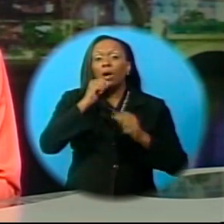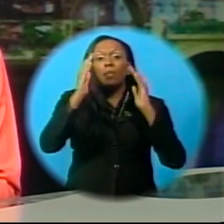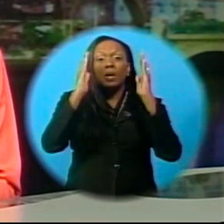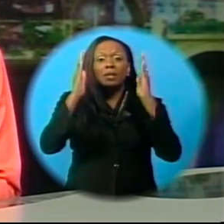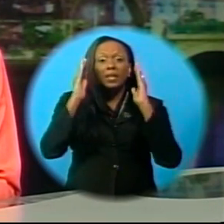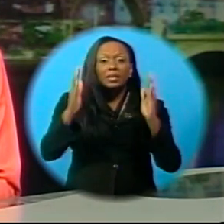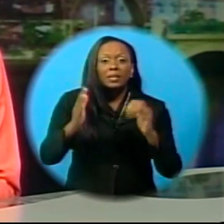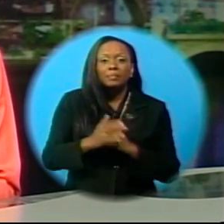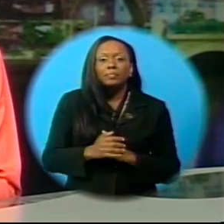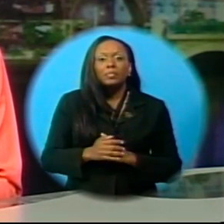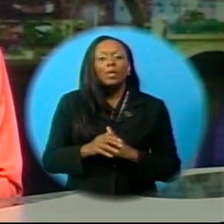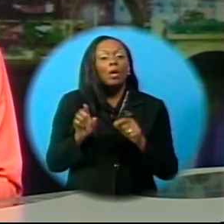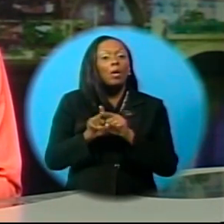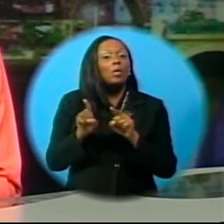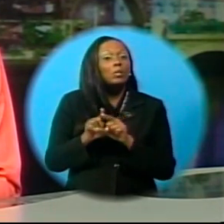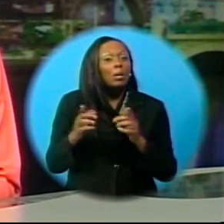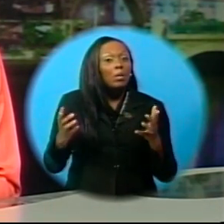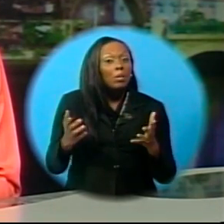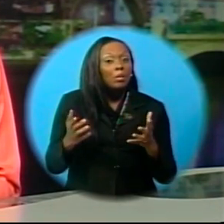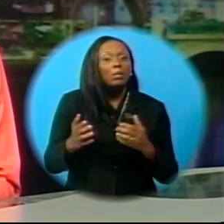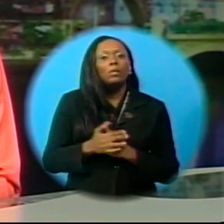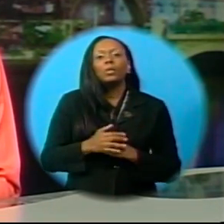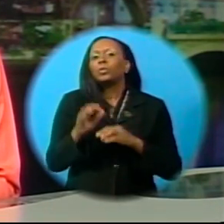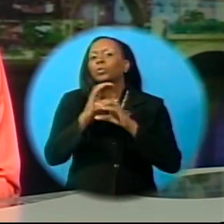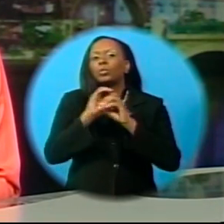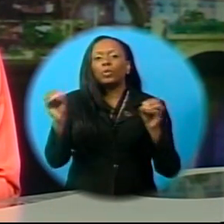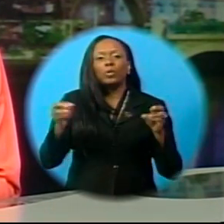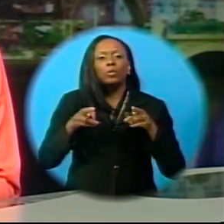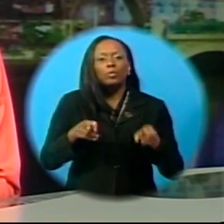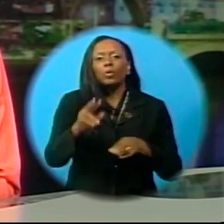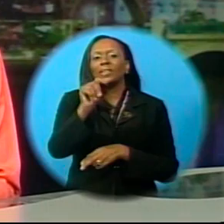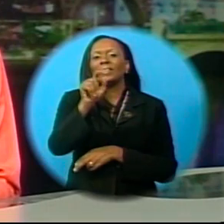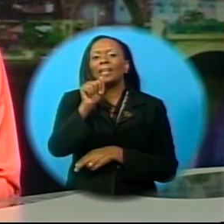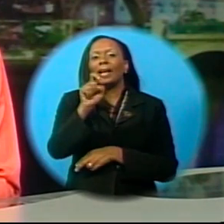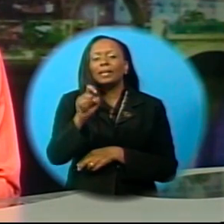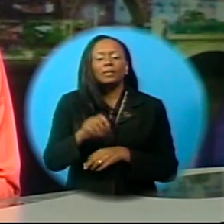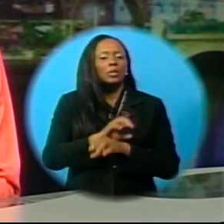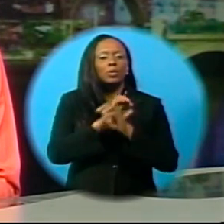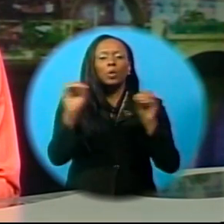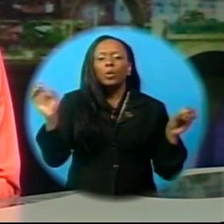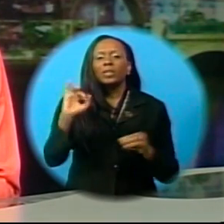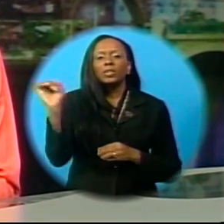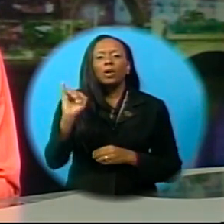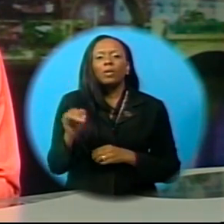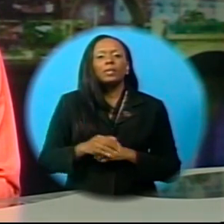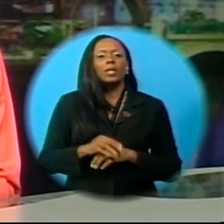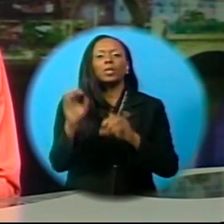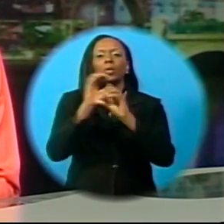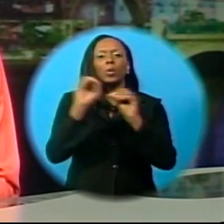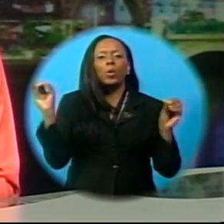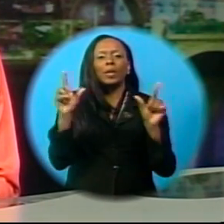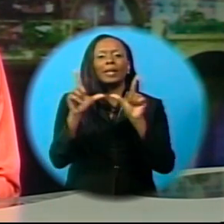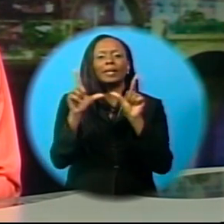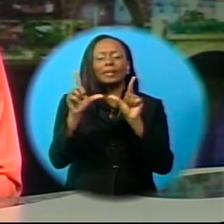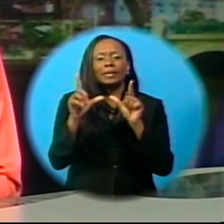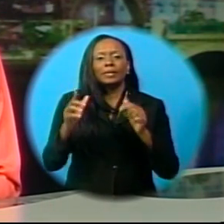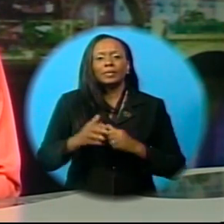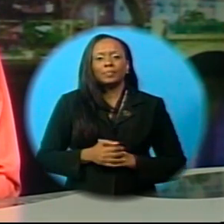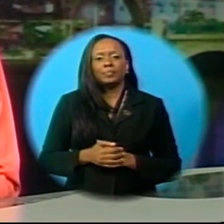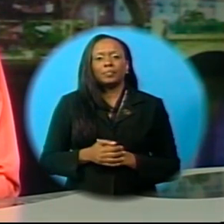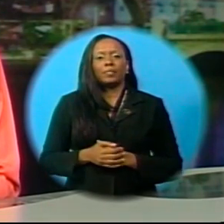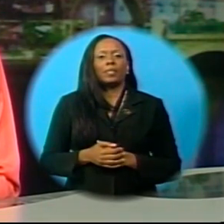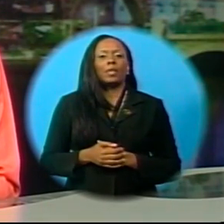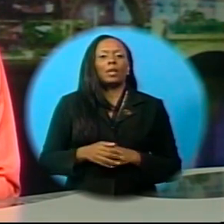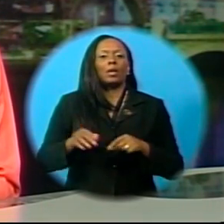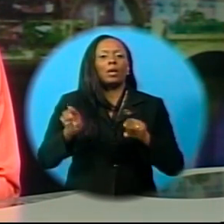reasonable consideration. He is also charged with having no road tax, insurance, or valid driver's license. He was